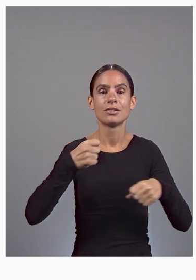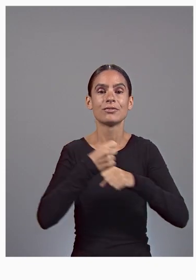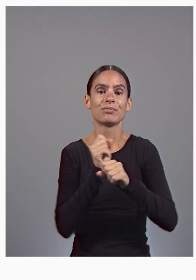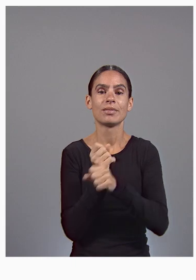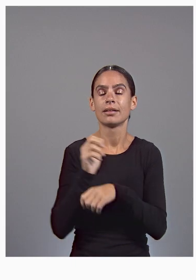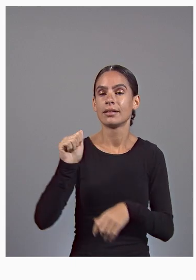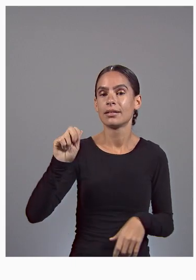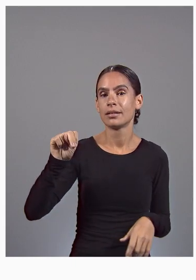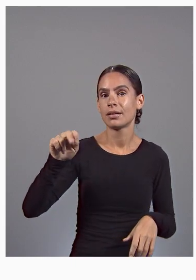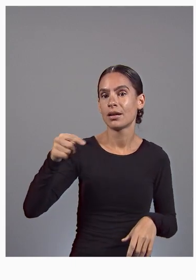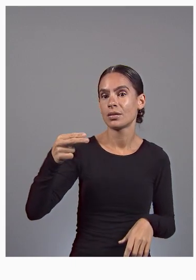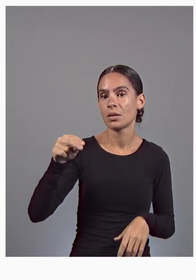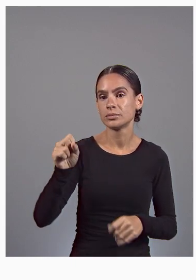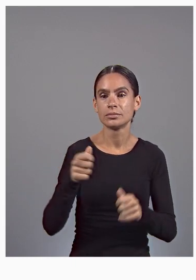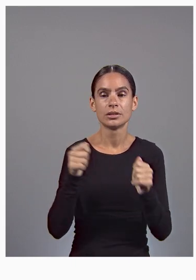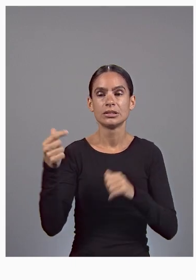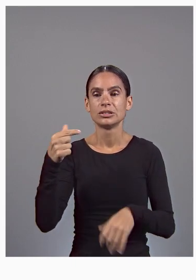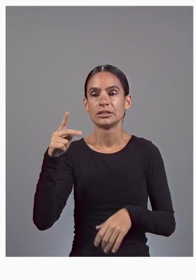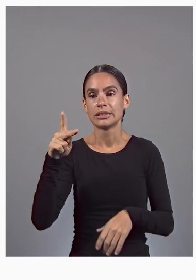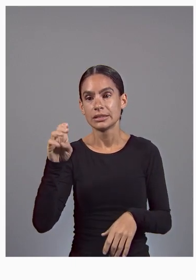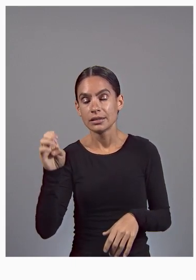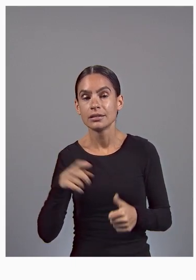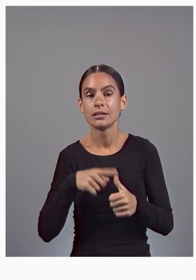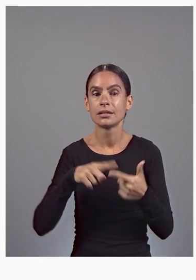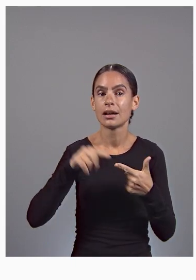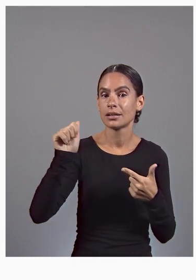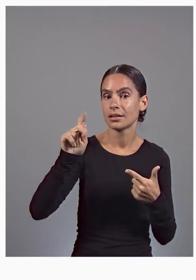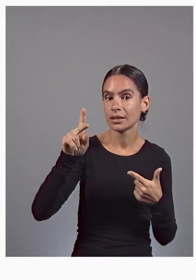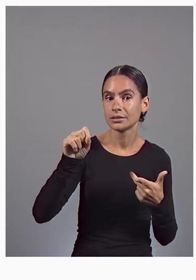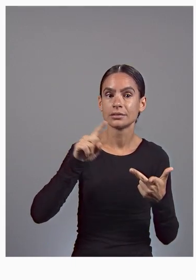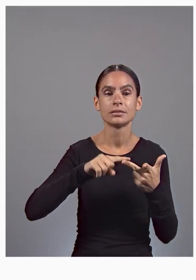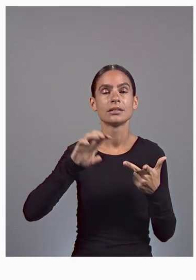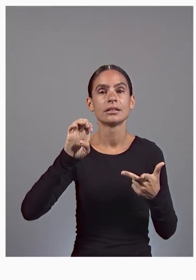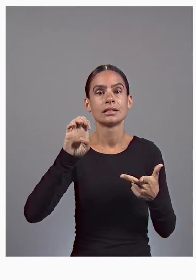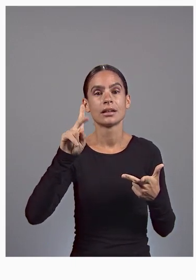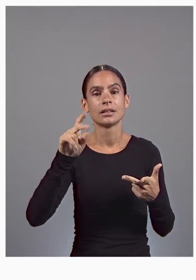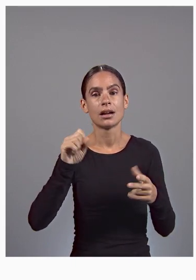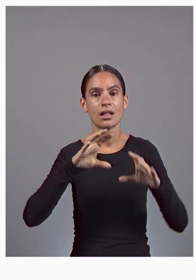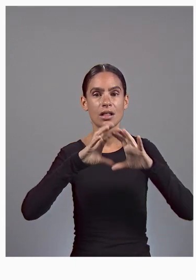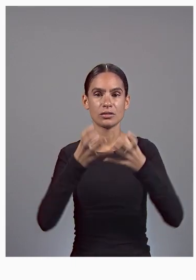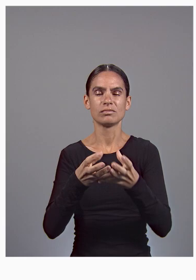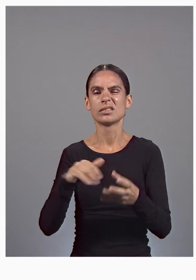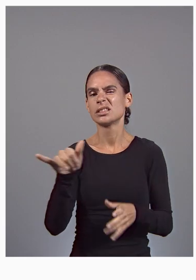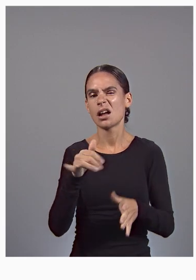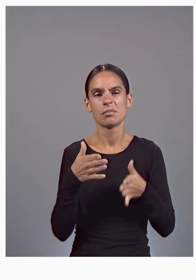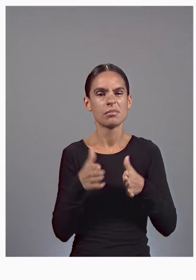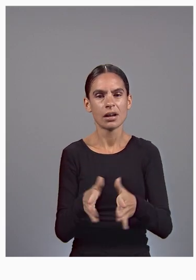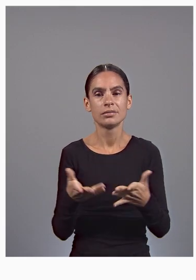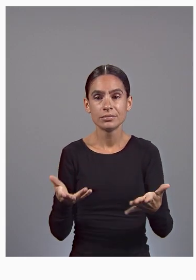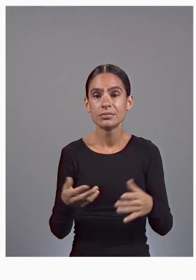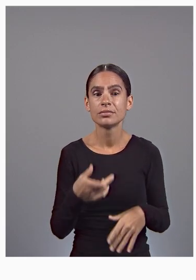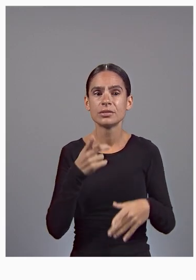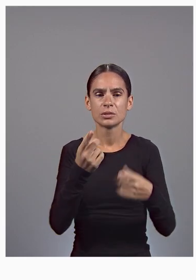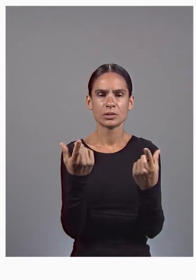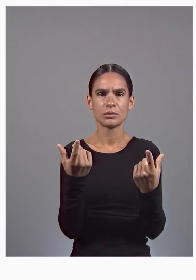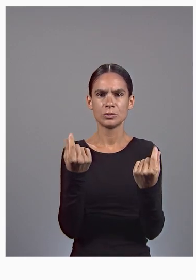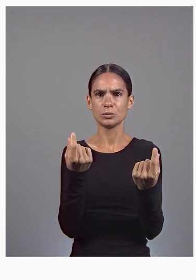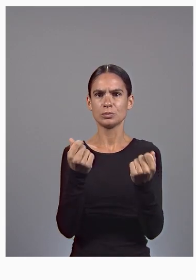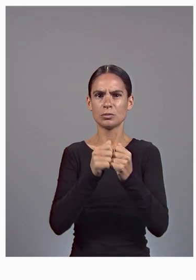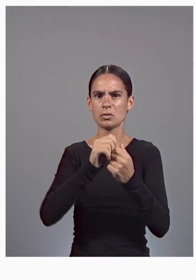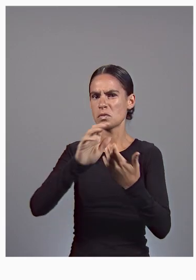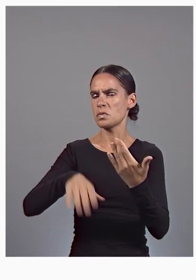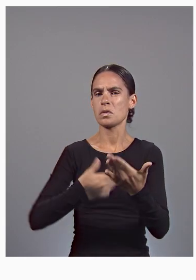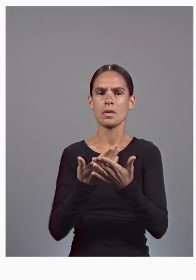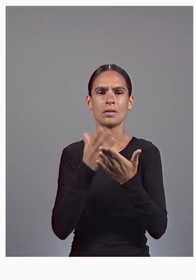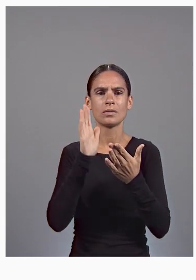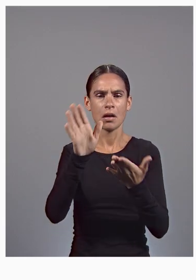AKS clusters, EKS clusters, provision and manage them all the same way from Google Cloud, which is pretty cool. Now, what do you do with your data? We talked about compute. If I think